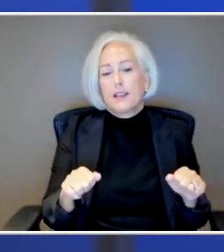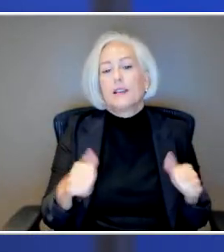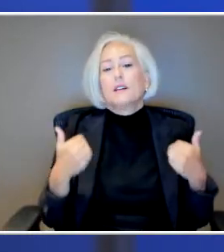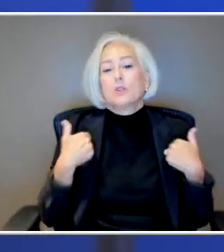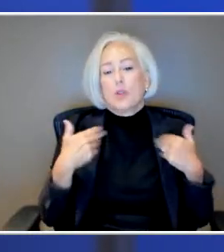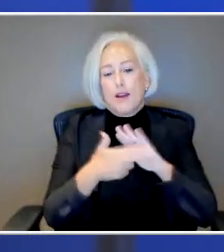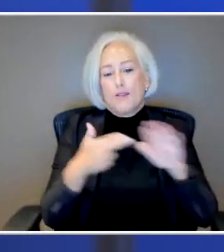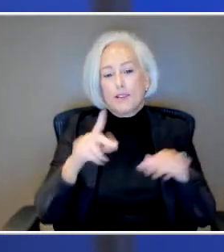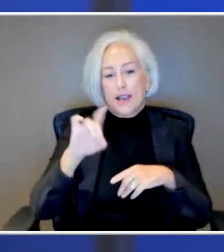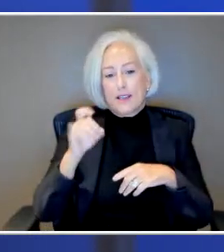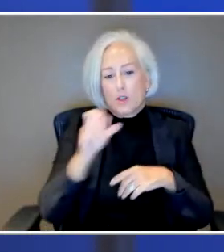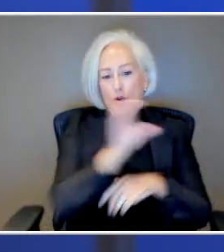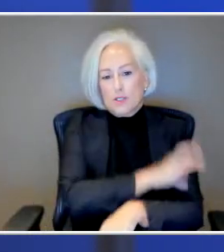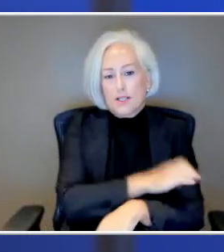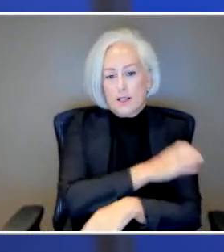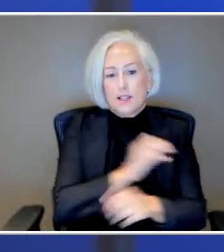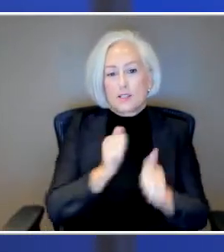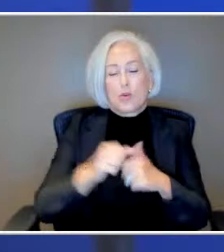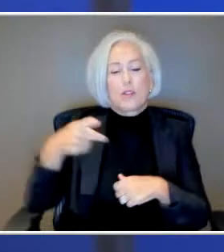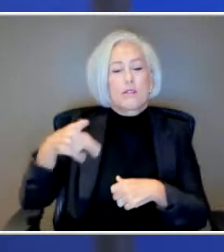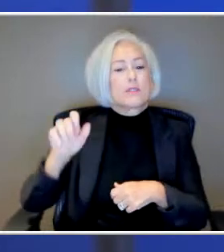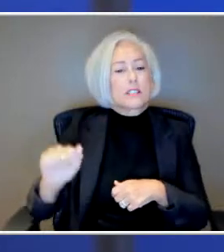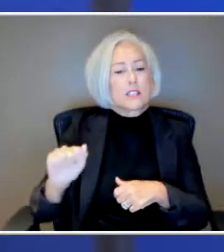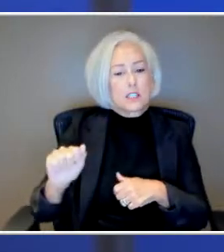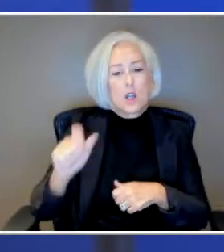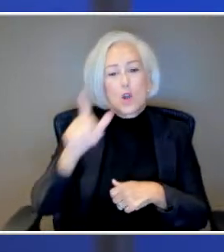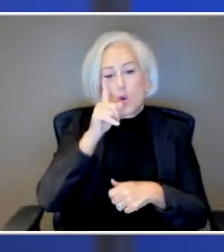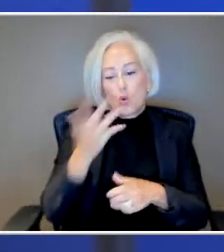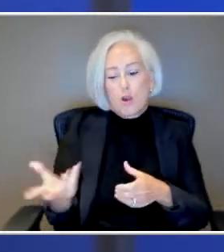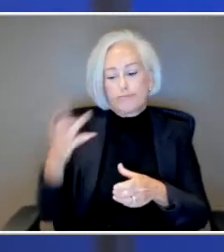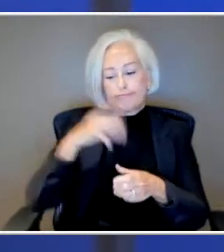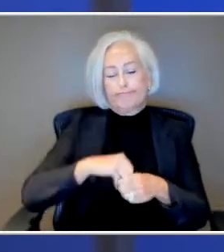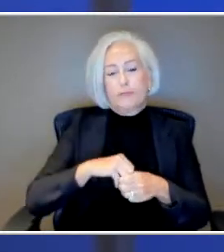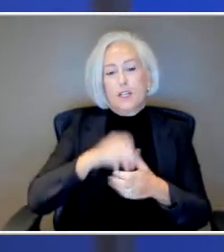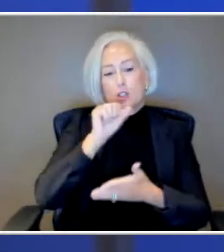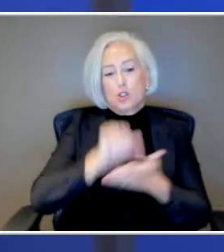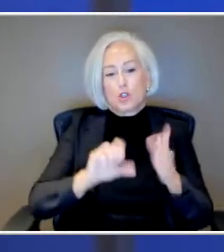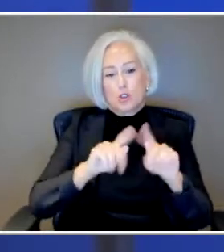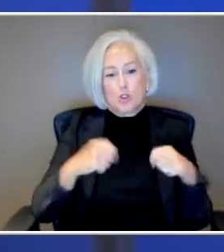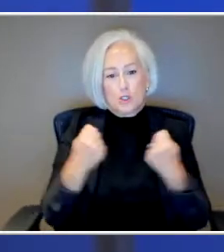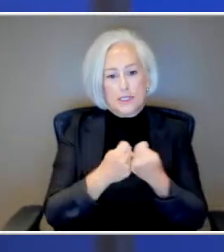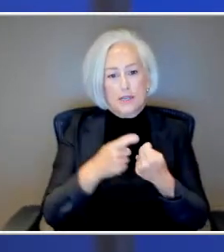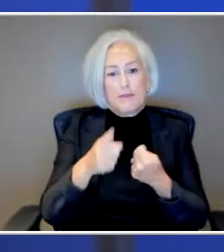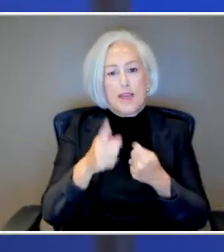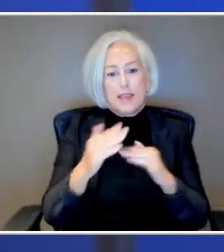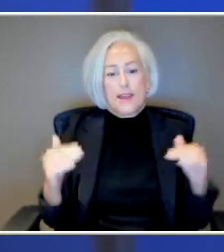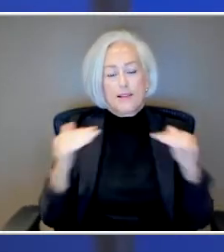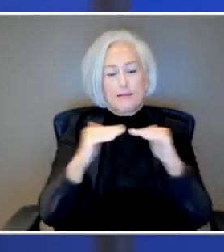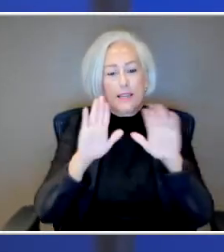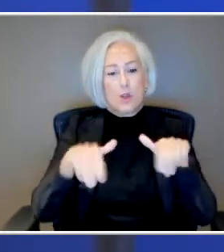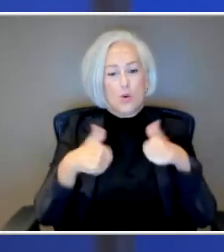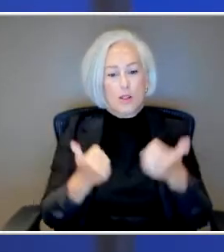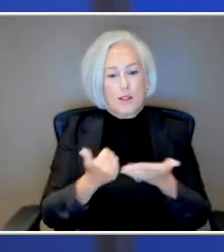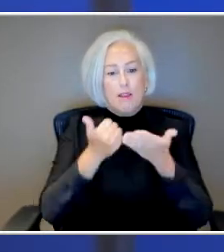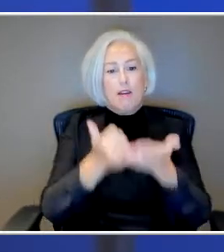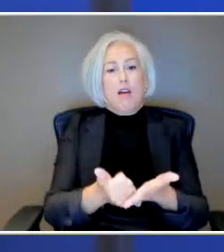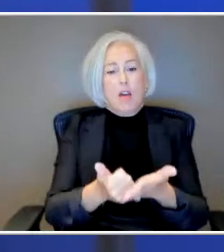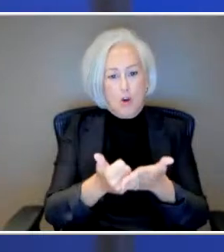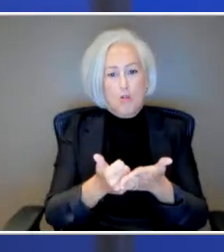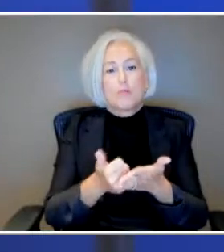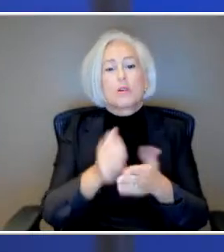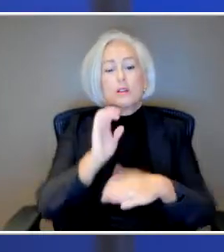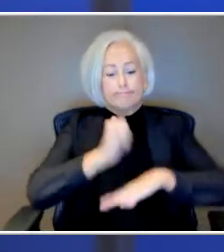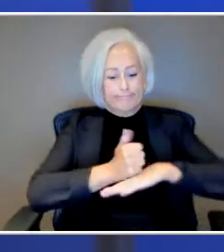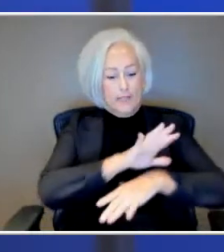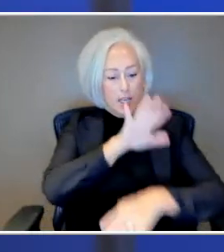physician assistants who are part of our surgical team, and they can equally help that road of getting you in, get an exam, and get that